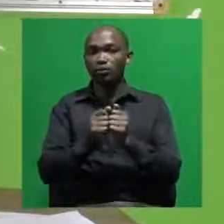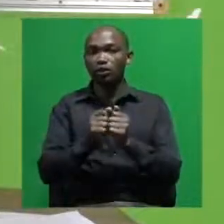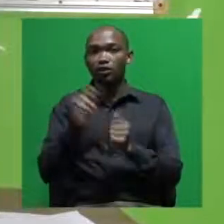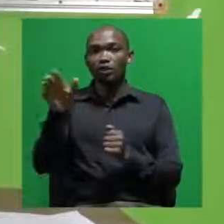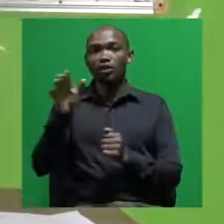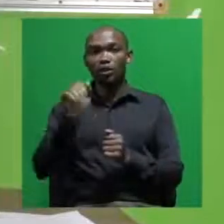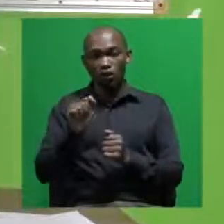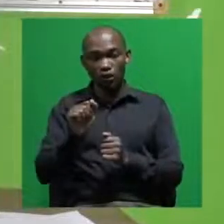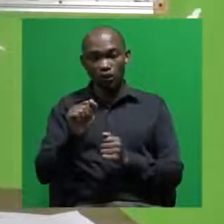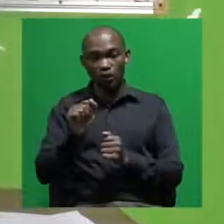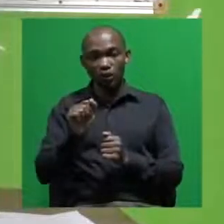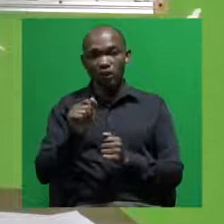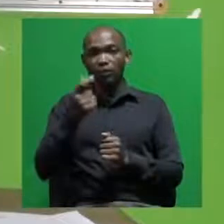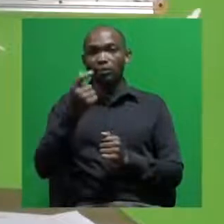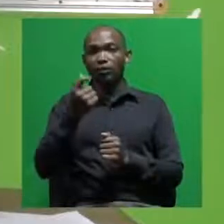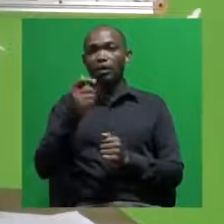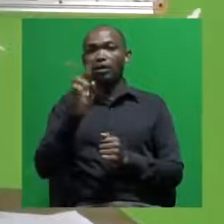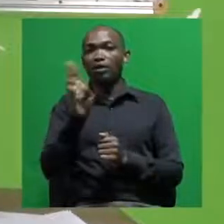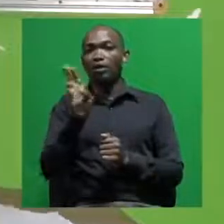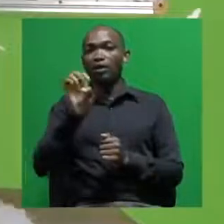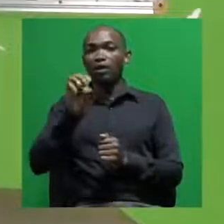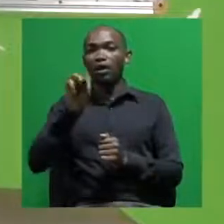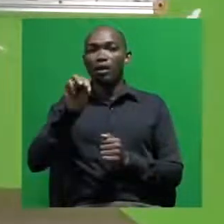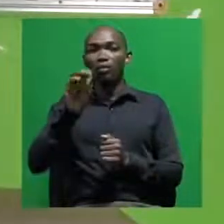thermometer. Therefore,